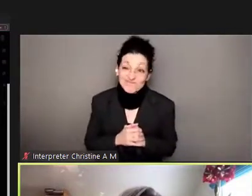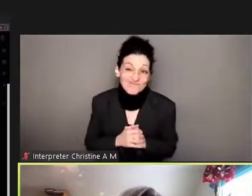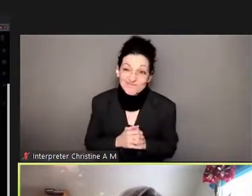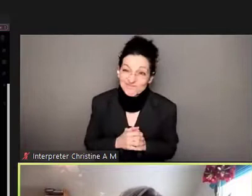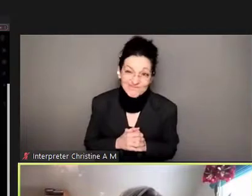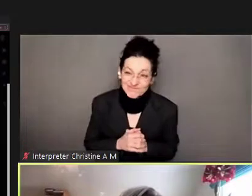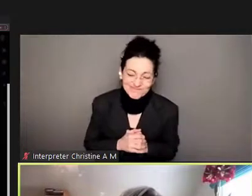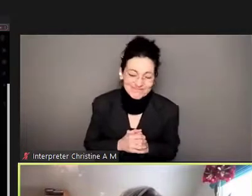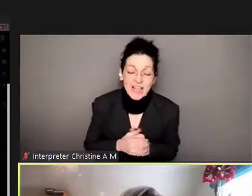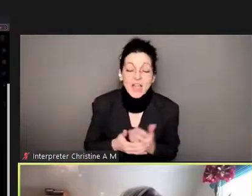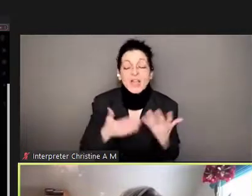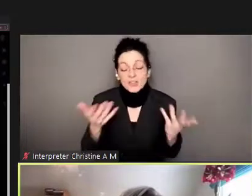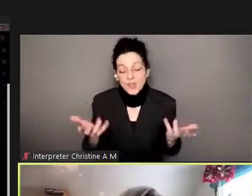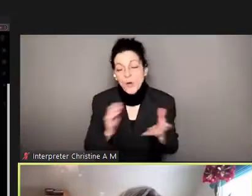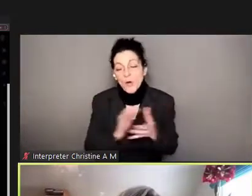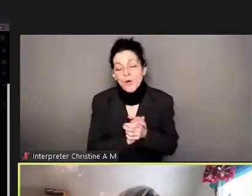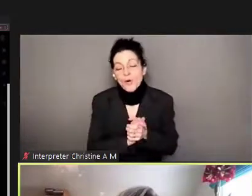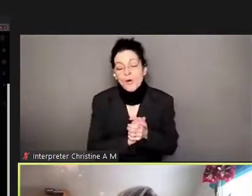mention that